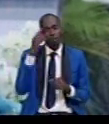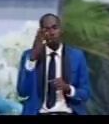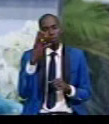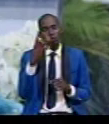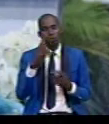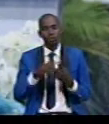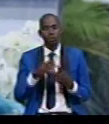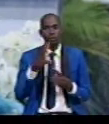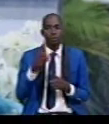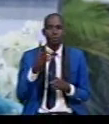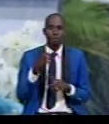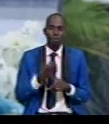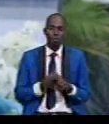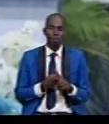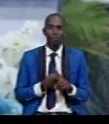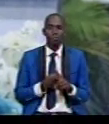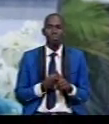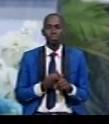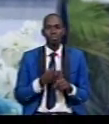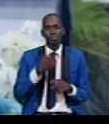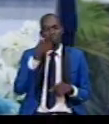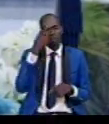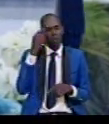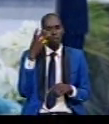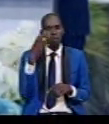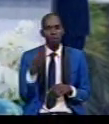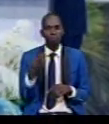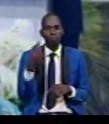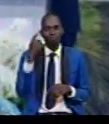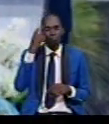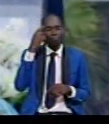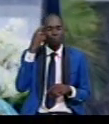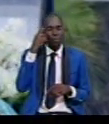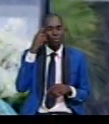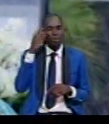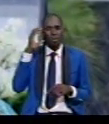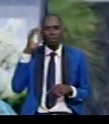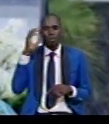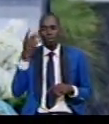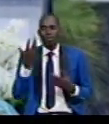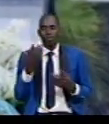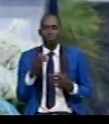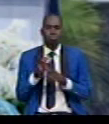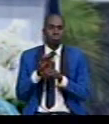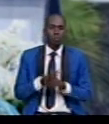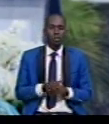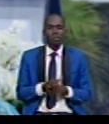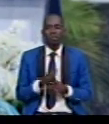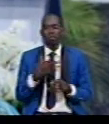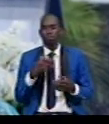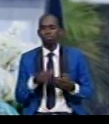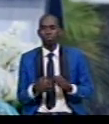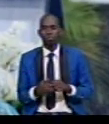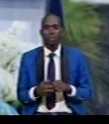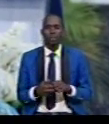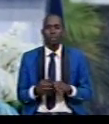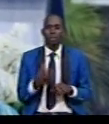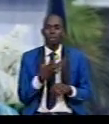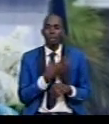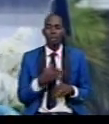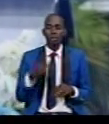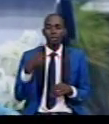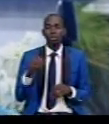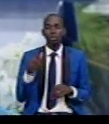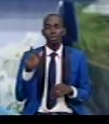physical stress, mental stress, and so much of problems to my family. Then the Global Crusade came